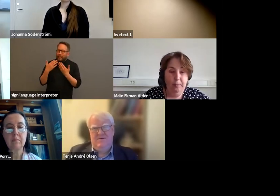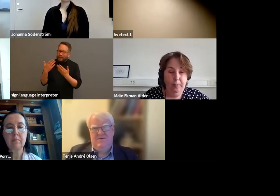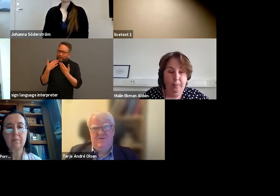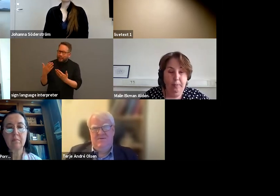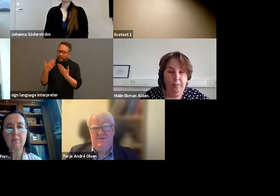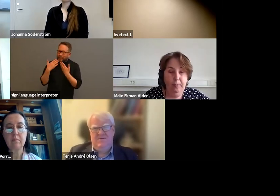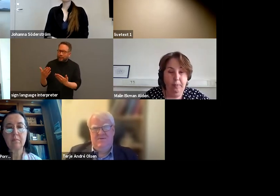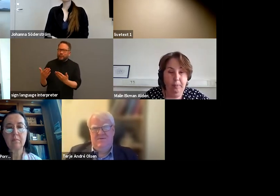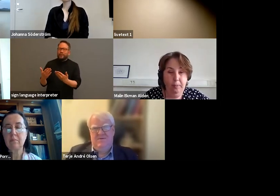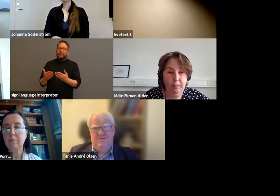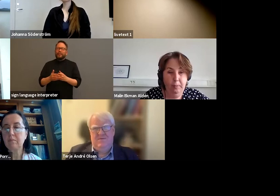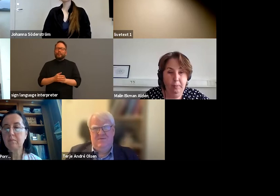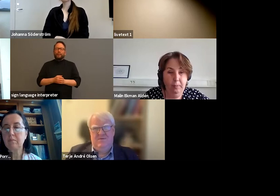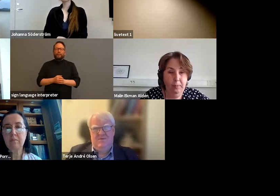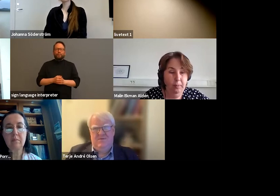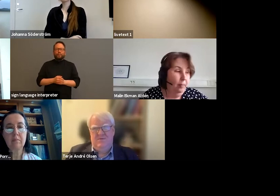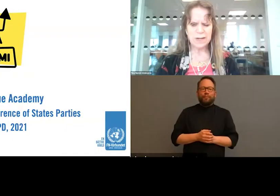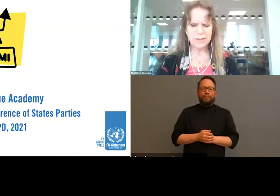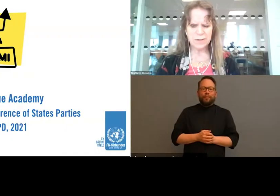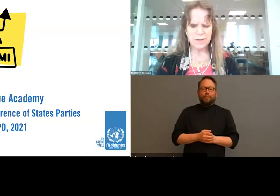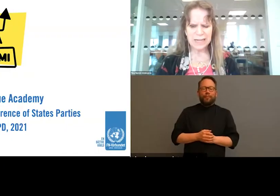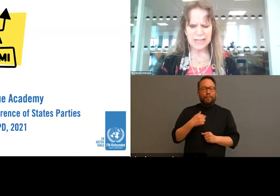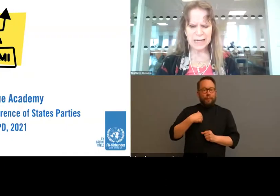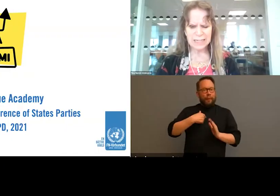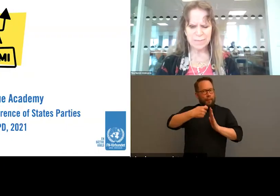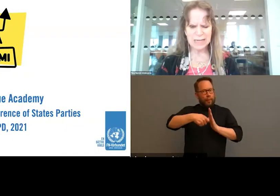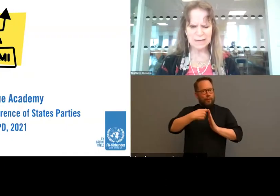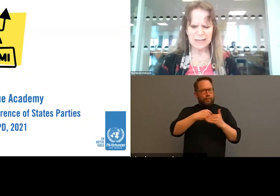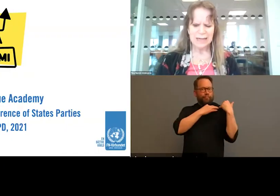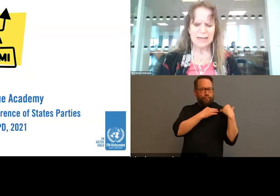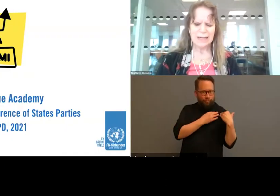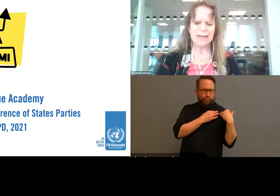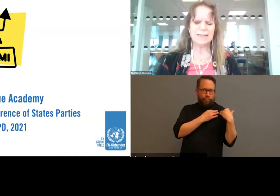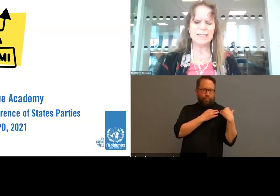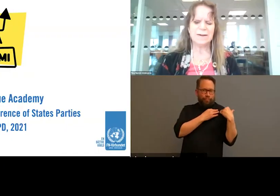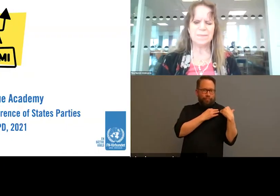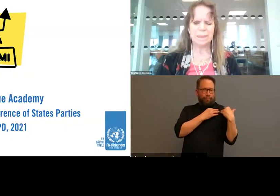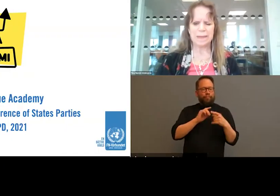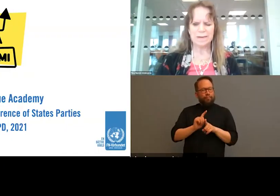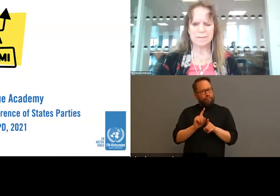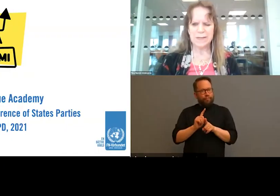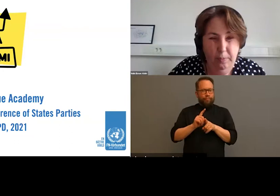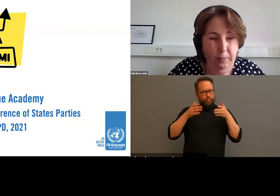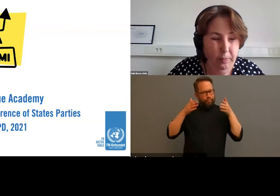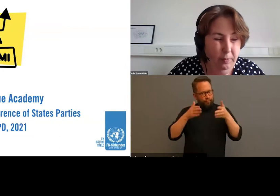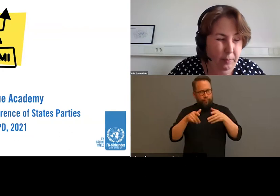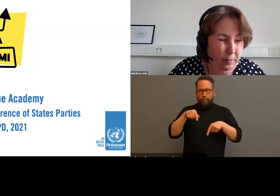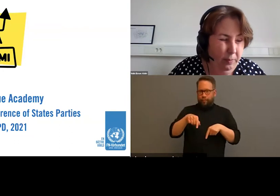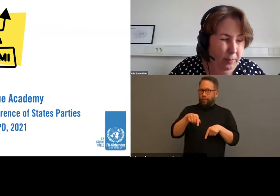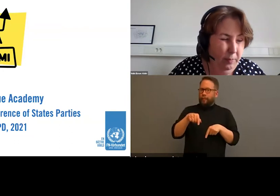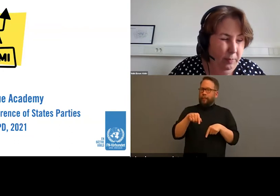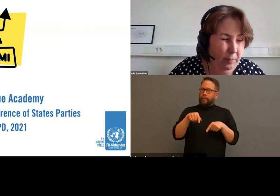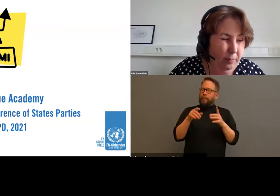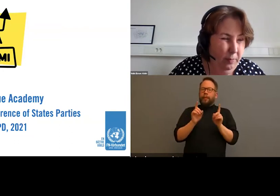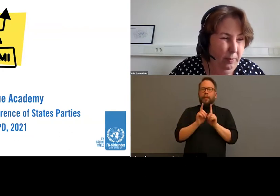I am the project manager of Equally Unique Academy, and we